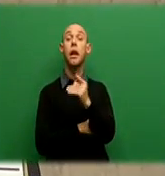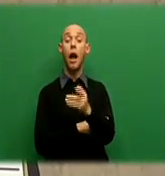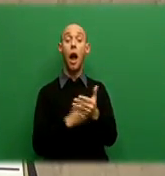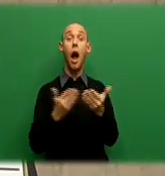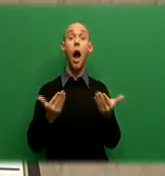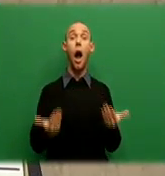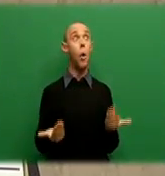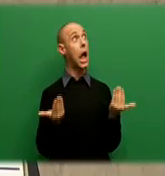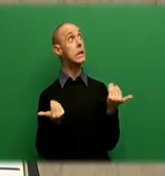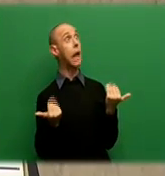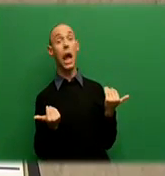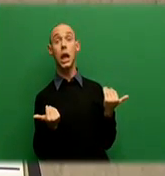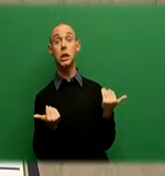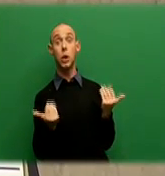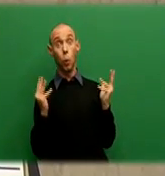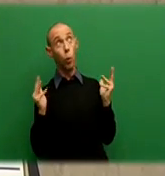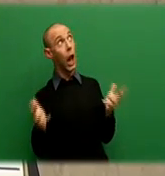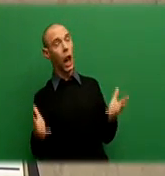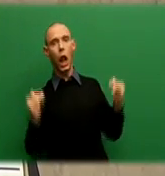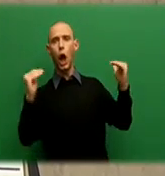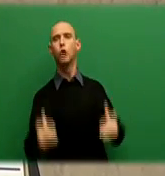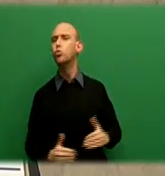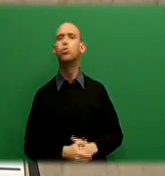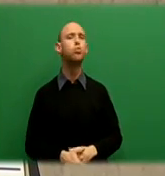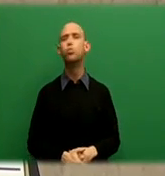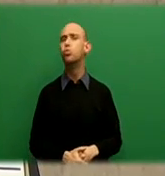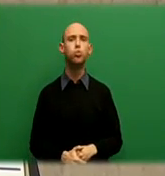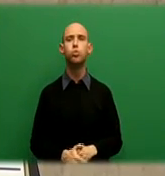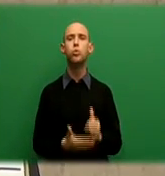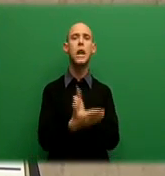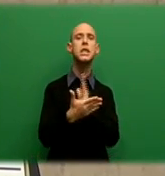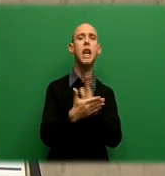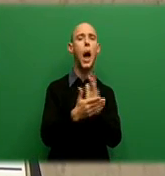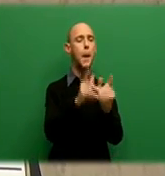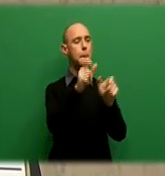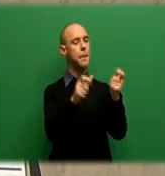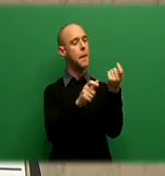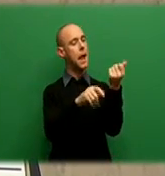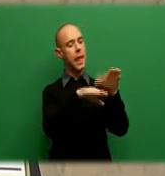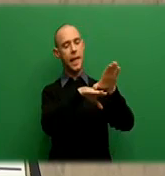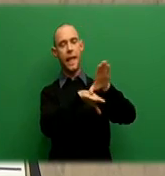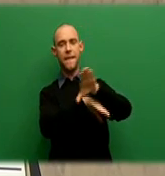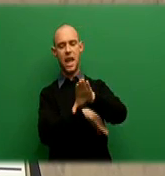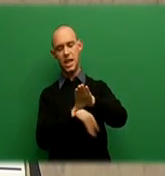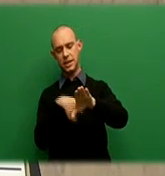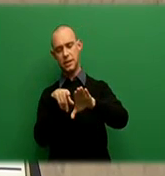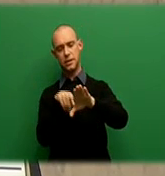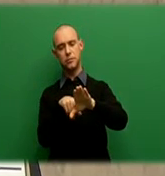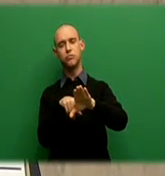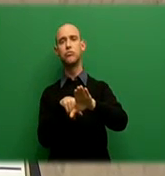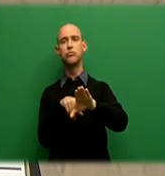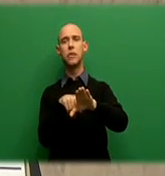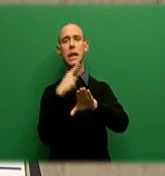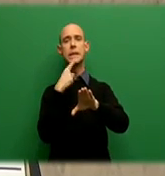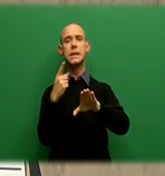downgrade in expectation. Some of the investors are not too perturbed by what rating agencies say, because